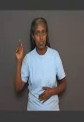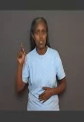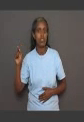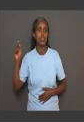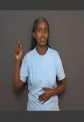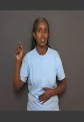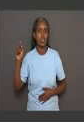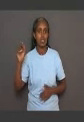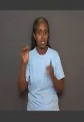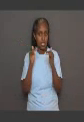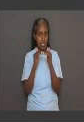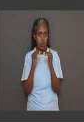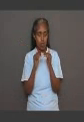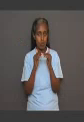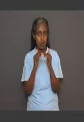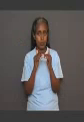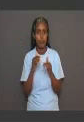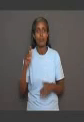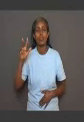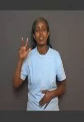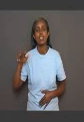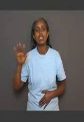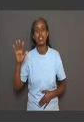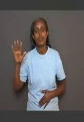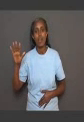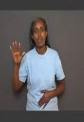40 degrees is equal to